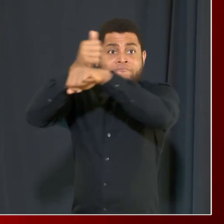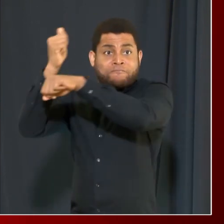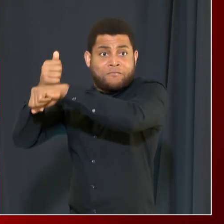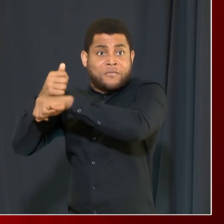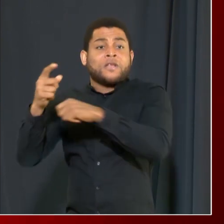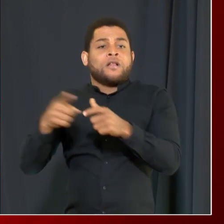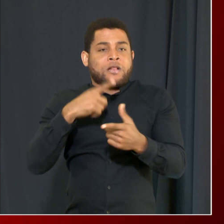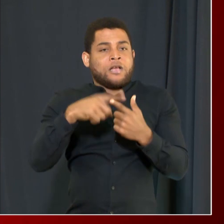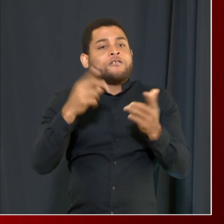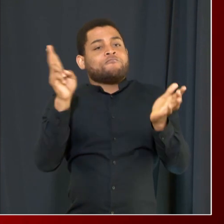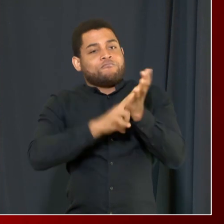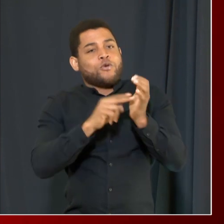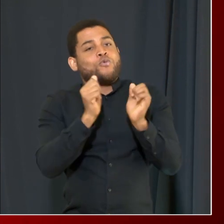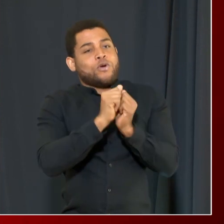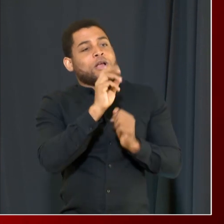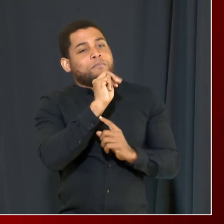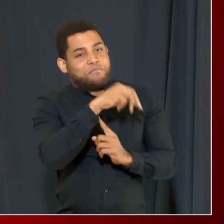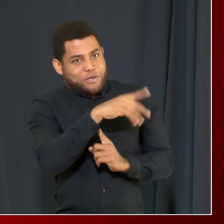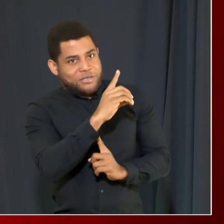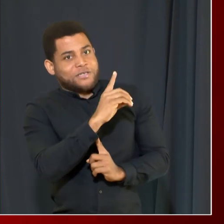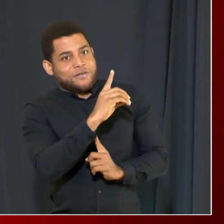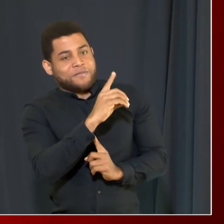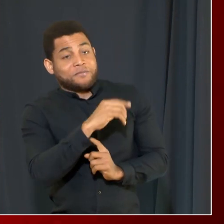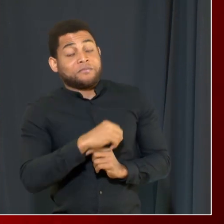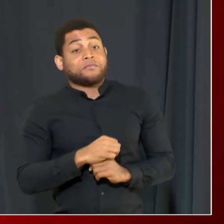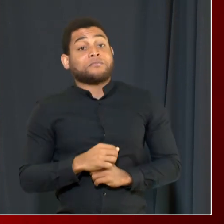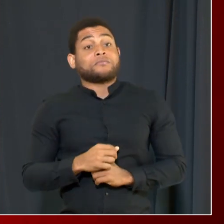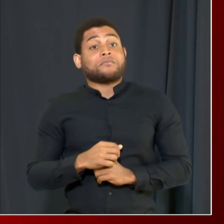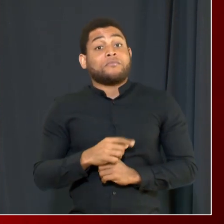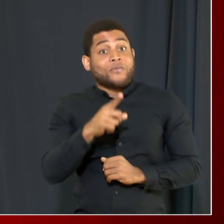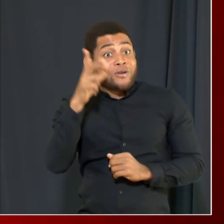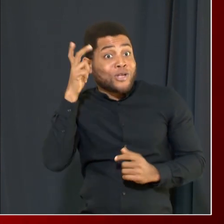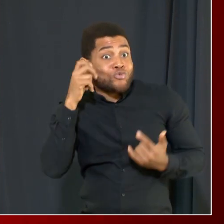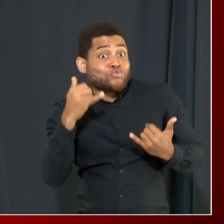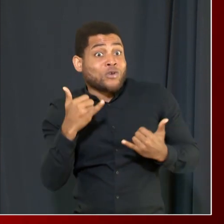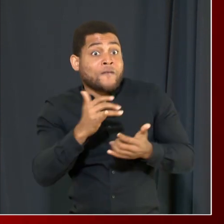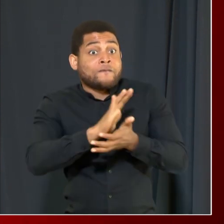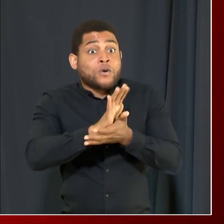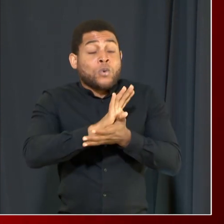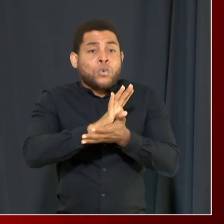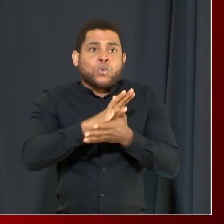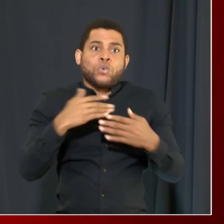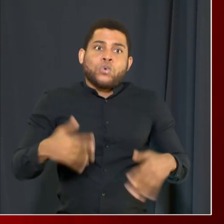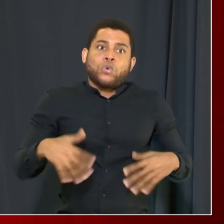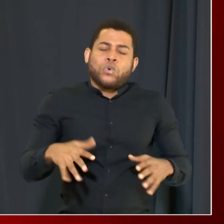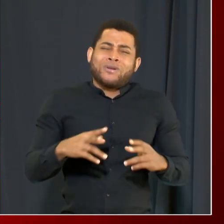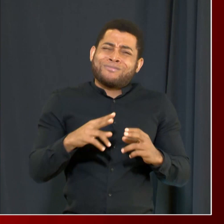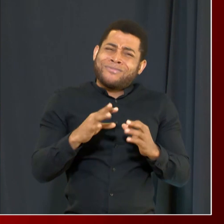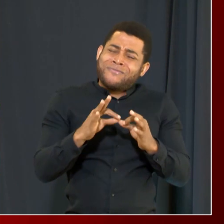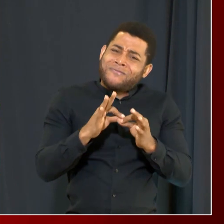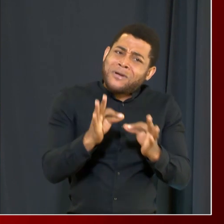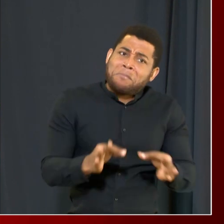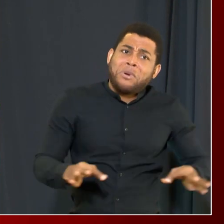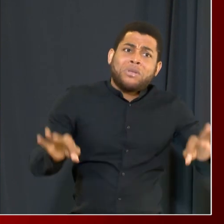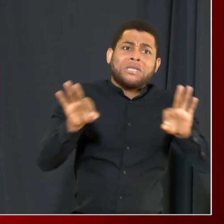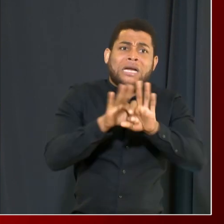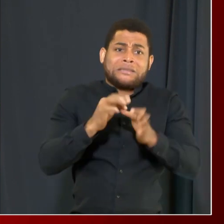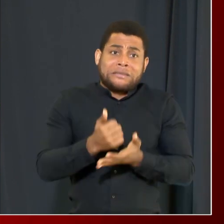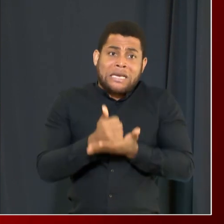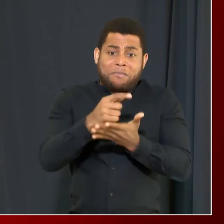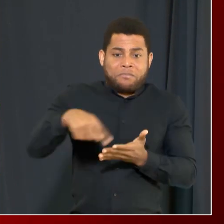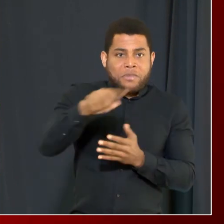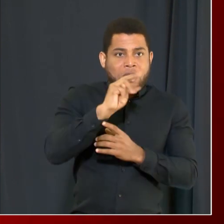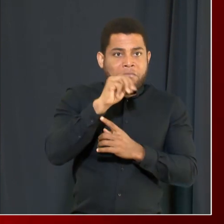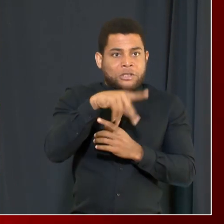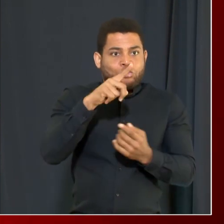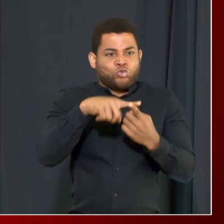Department. As you have heard today, video footage is extremely helpful for our detectives in identifying and closing cases. We